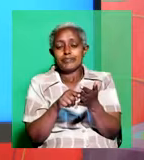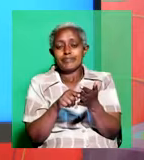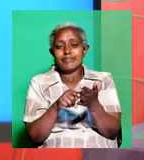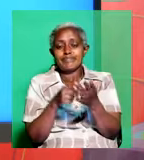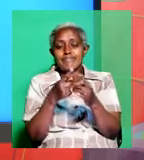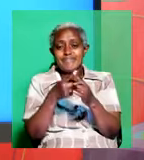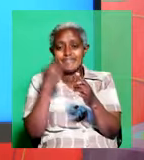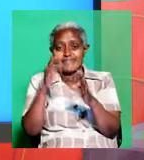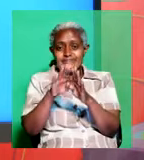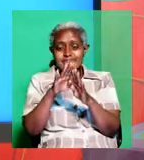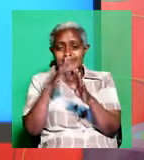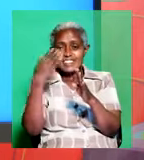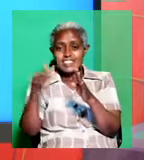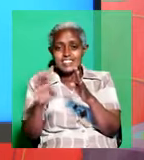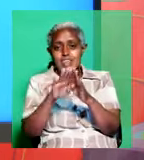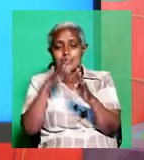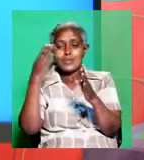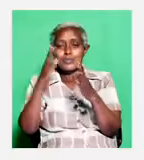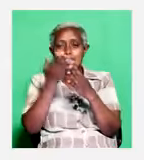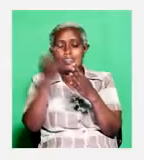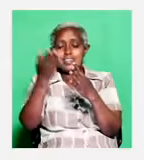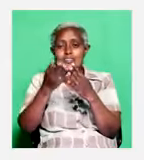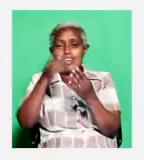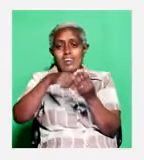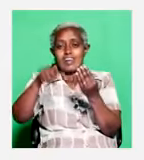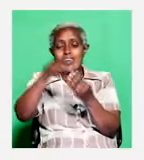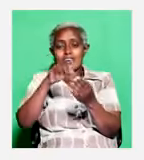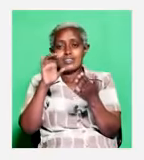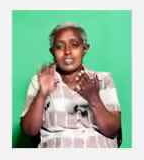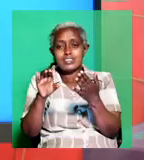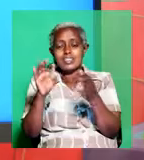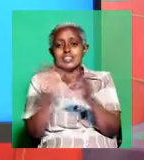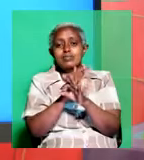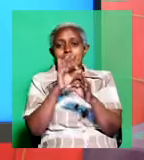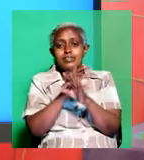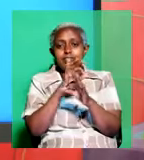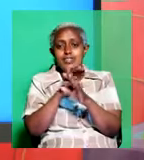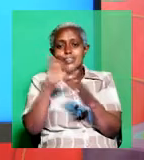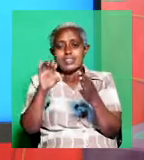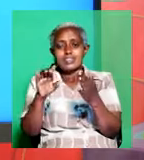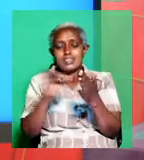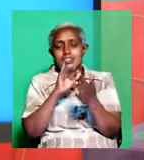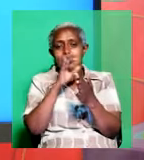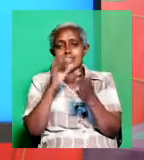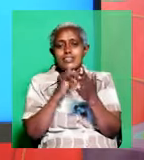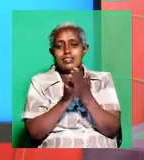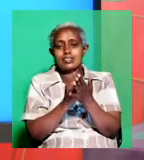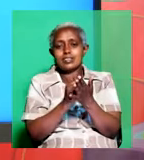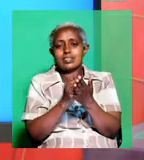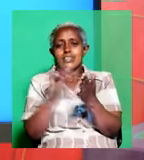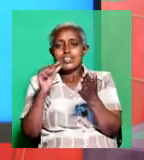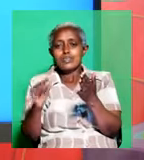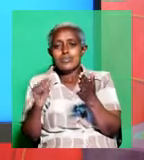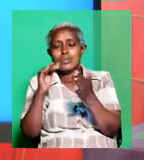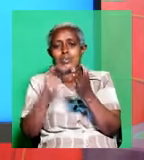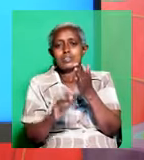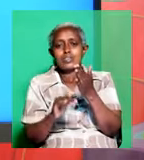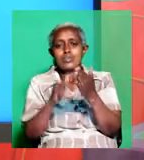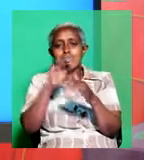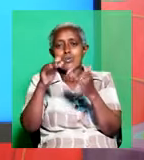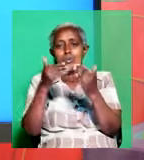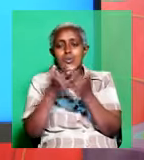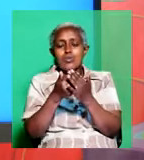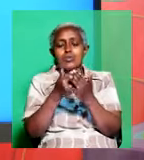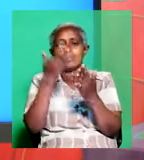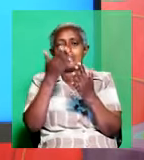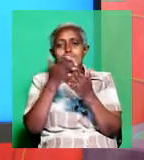for some open interval around C, the functional value at C is this. It is smaller than all members